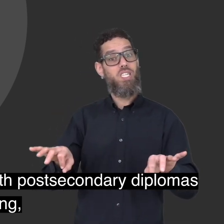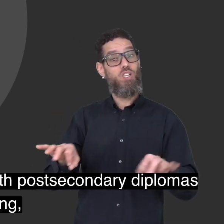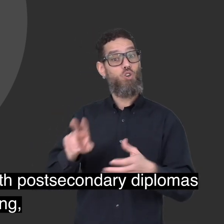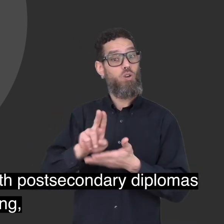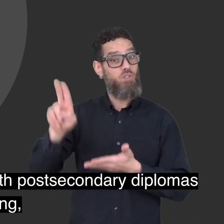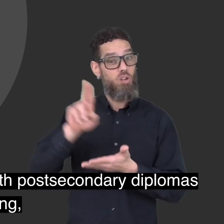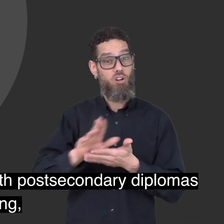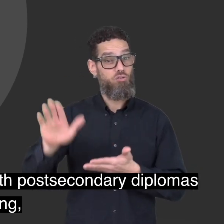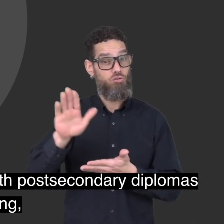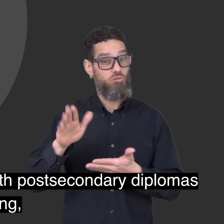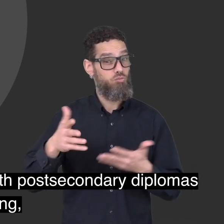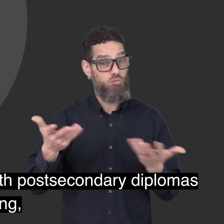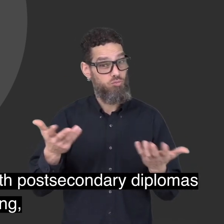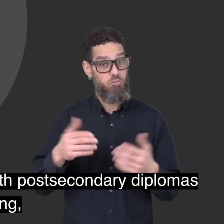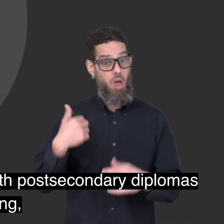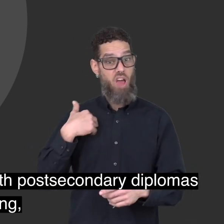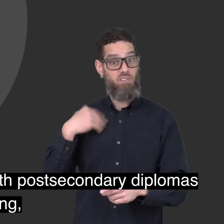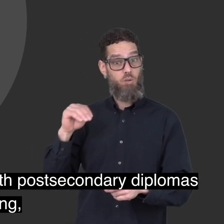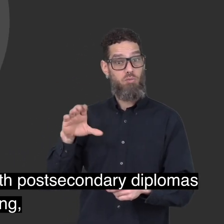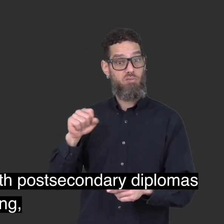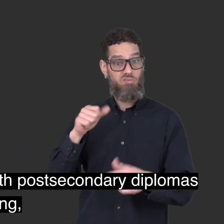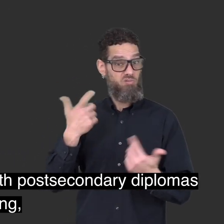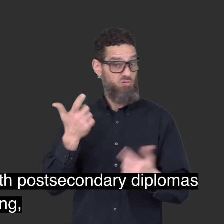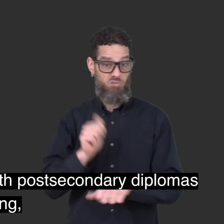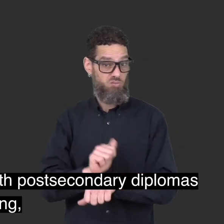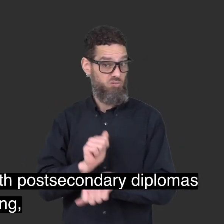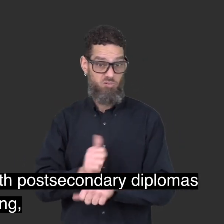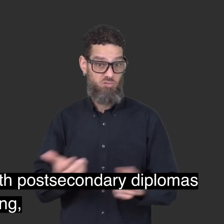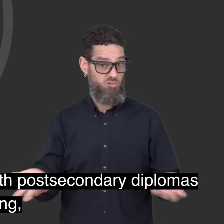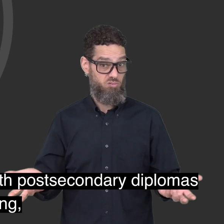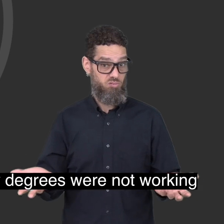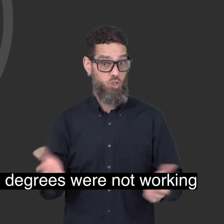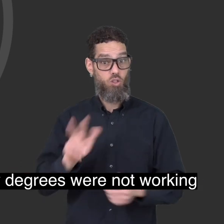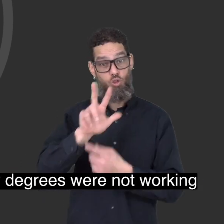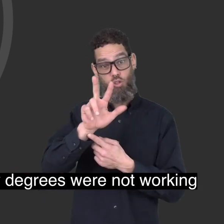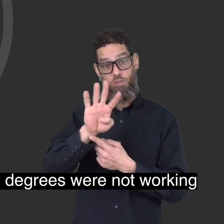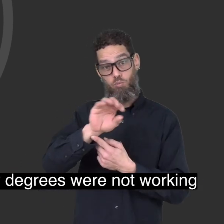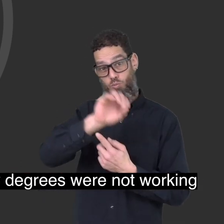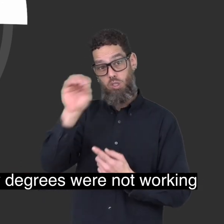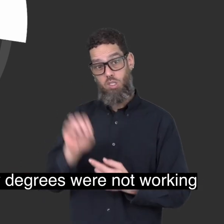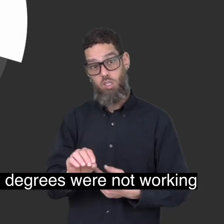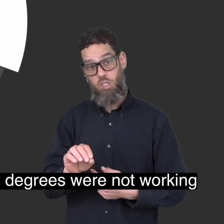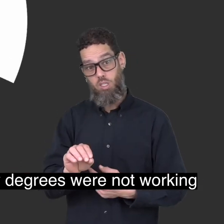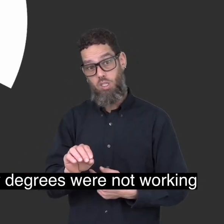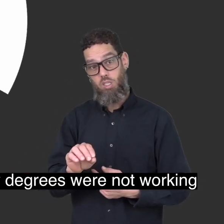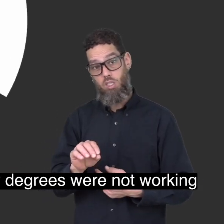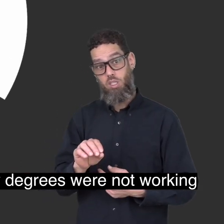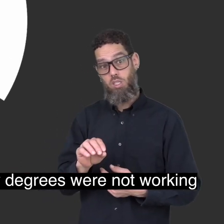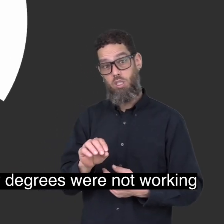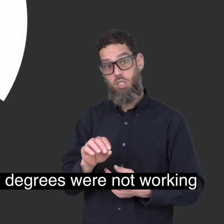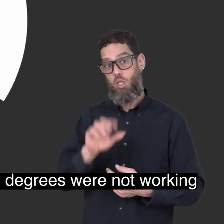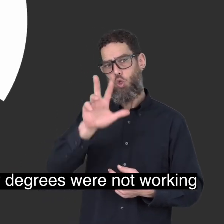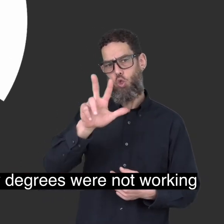with post-secondary diplomas or university degrees were not working, and 34% of those with post-secondary diplomas or